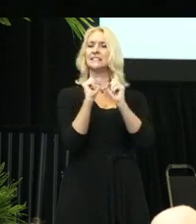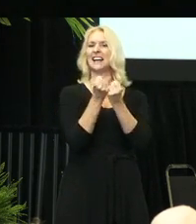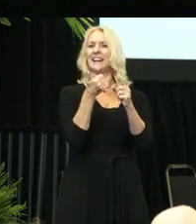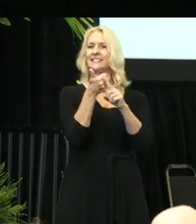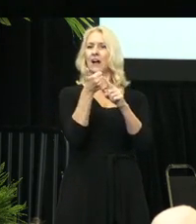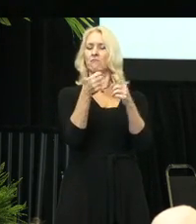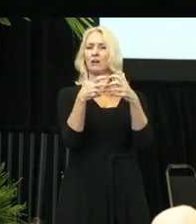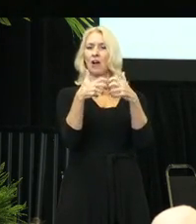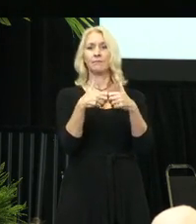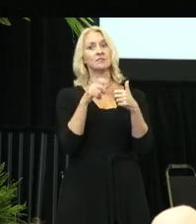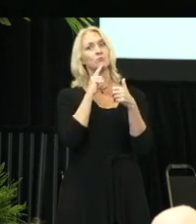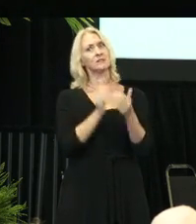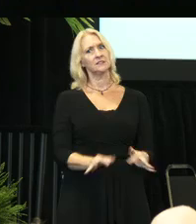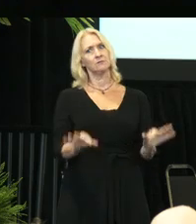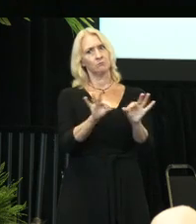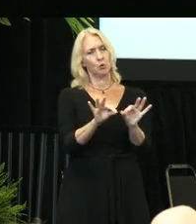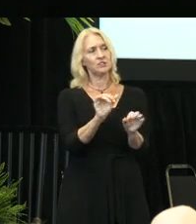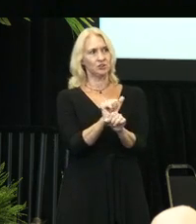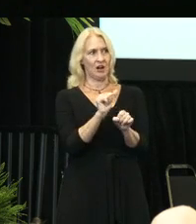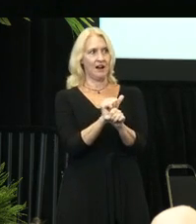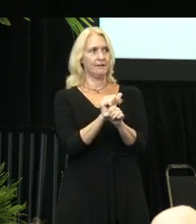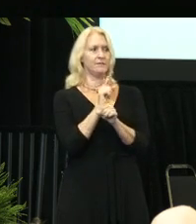is a pleasure to do. And finally, the thing that I